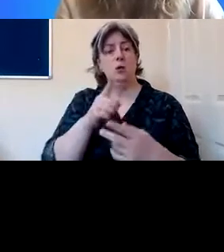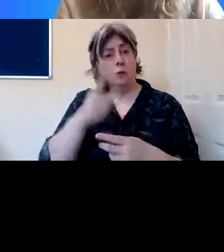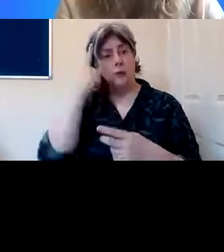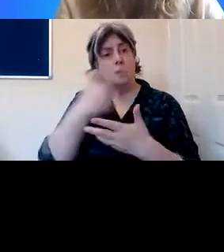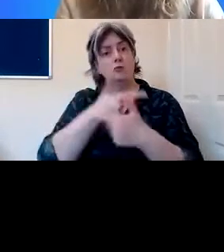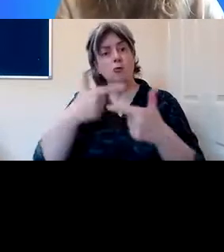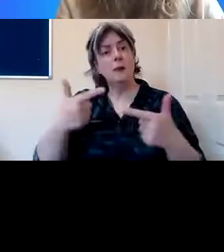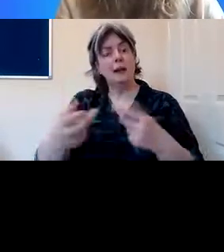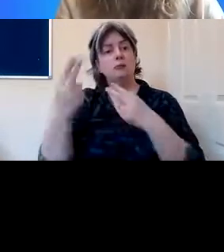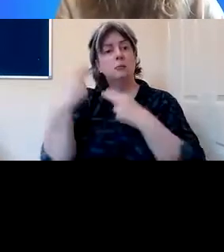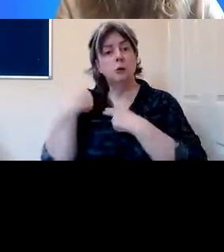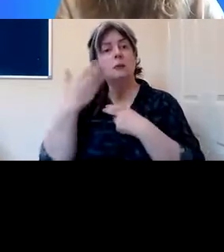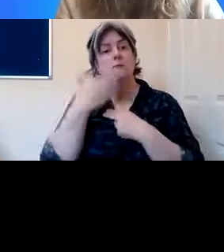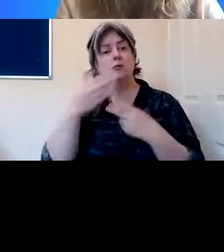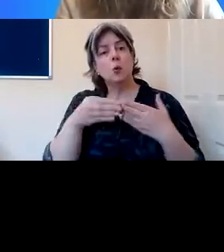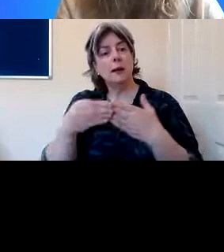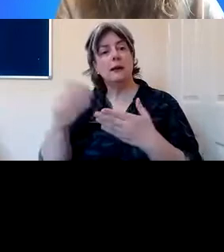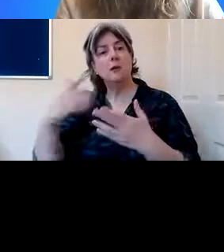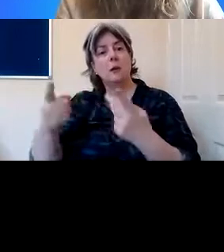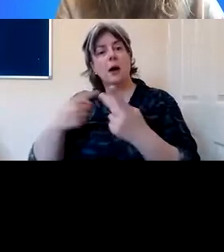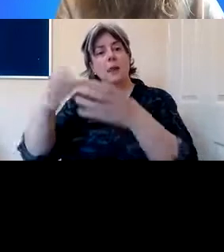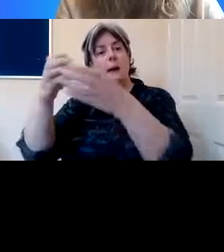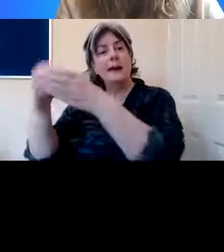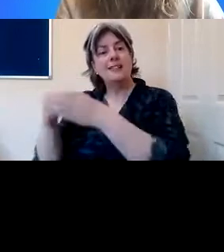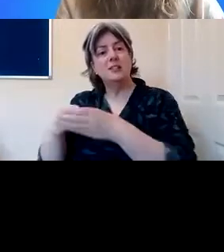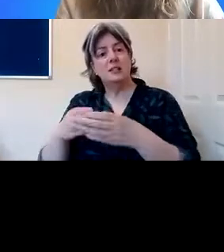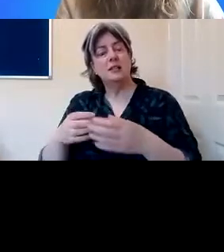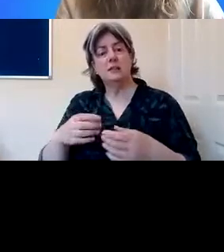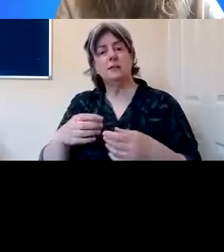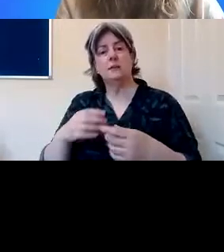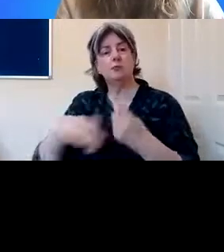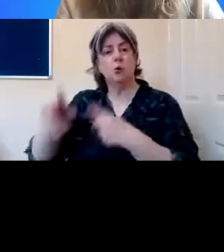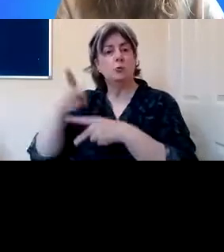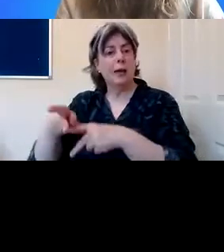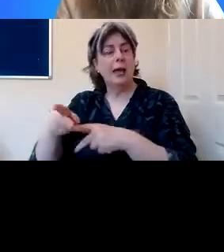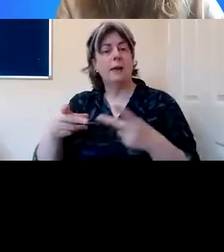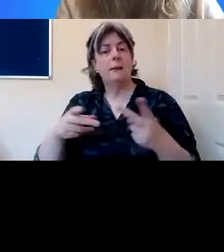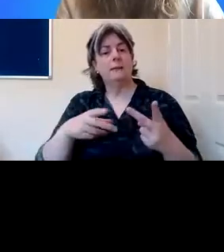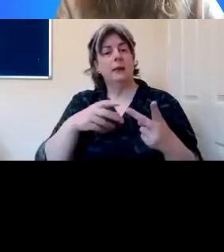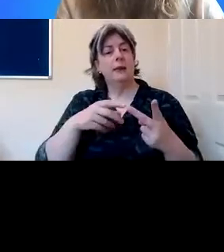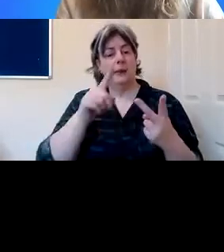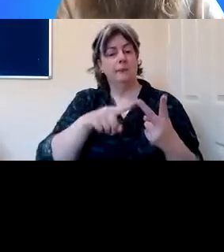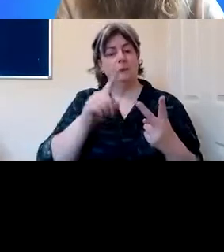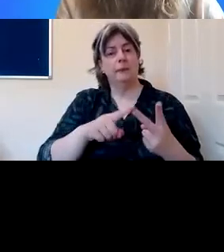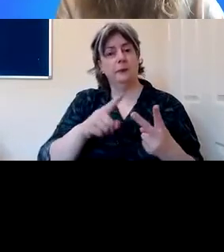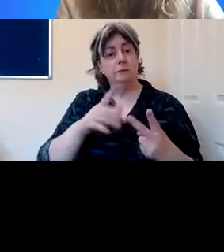on school leaders from other agencies? And then a kind of a part B to that, is there enough support for school leaders themselves?